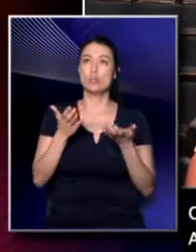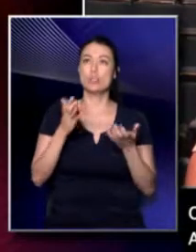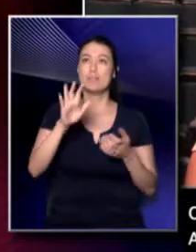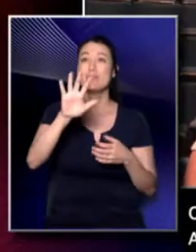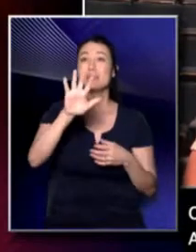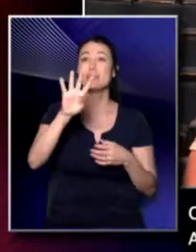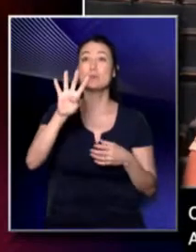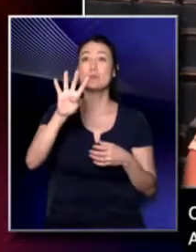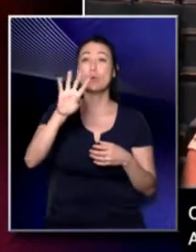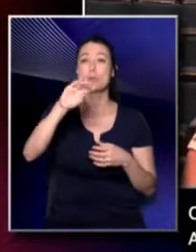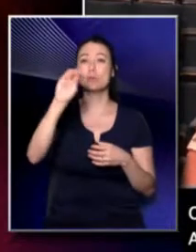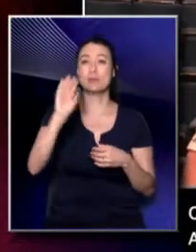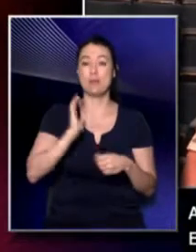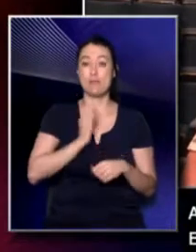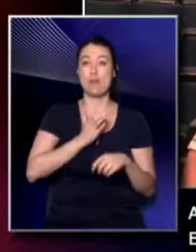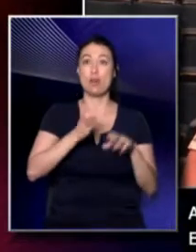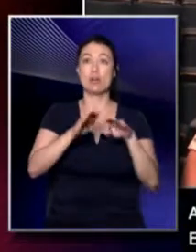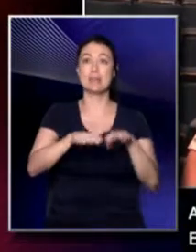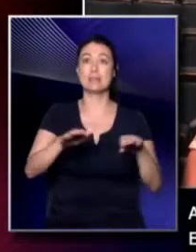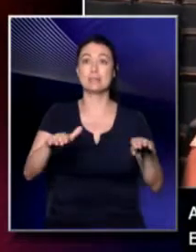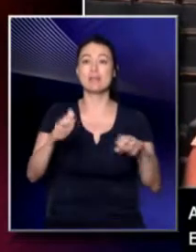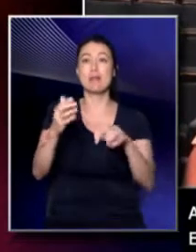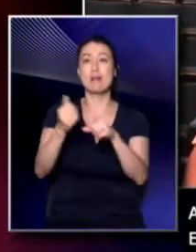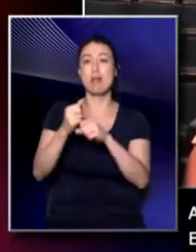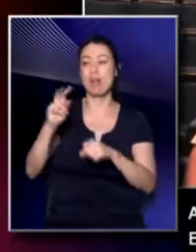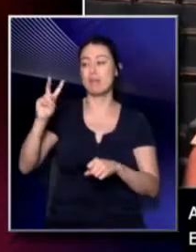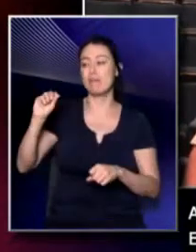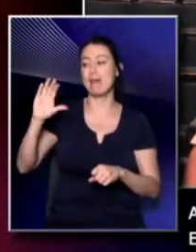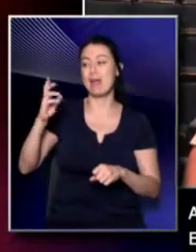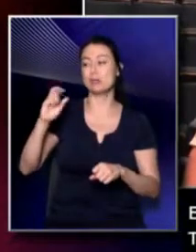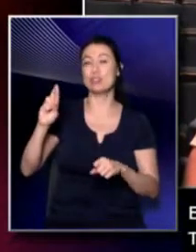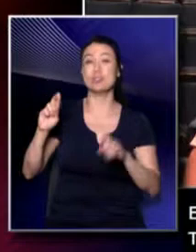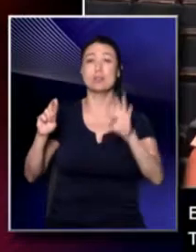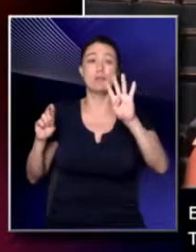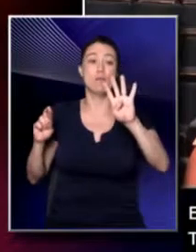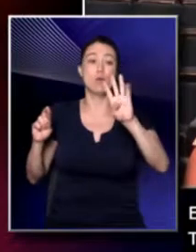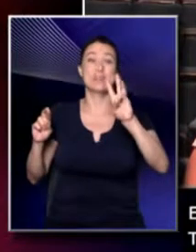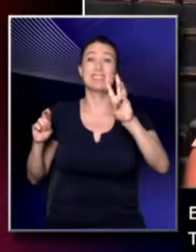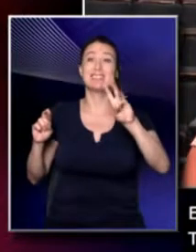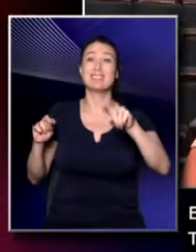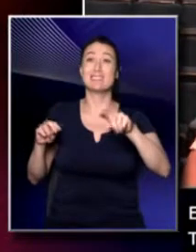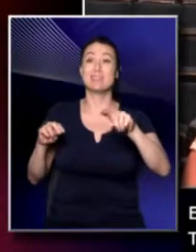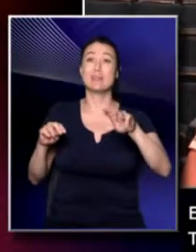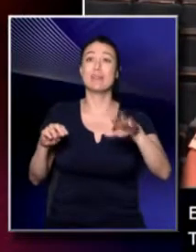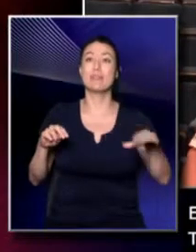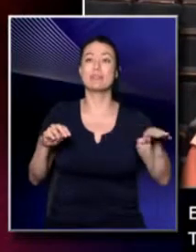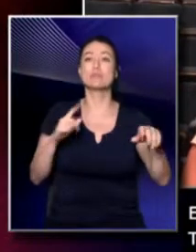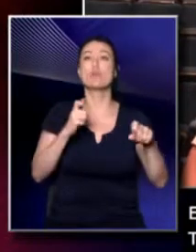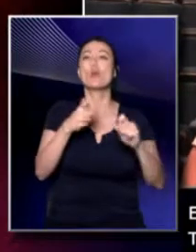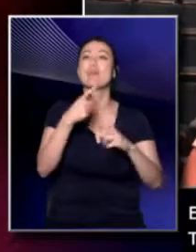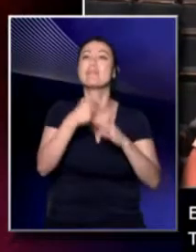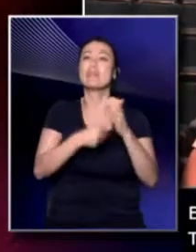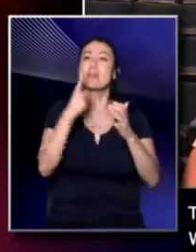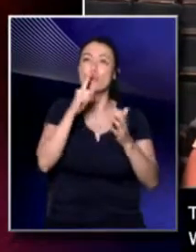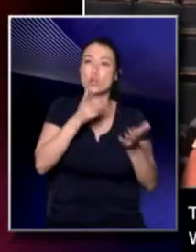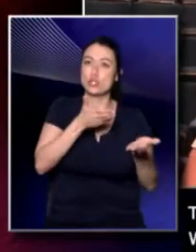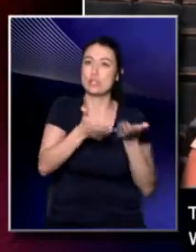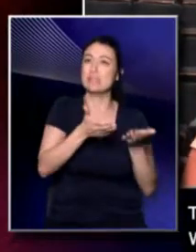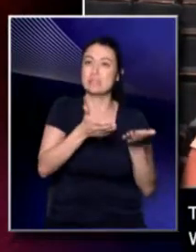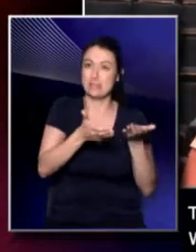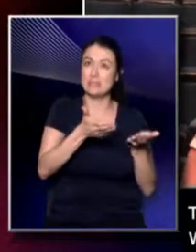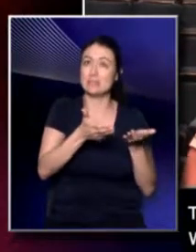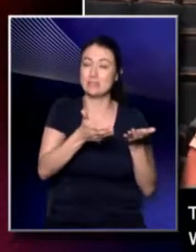54% of our kids got the voucher, and 46% of our kids were on a fee-for-service basis. In